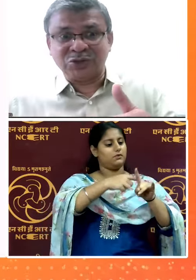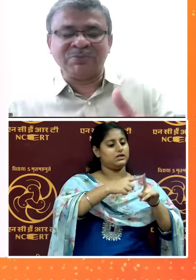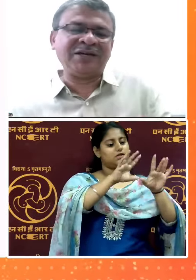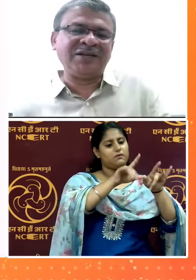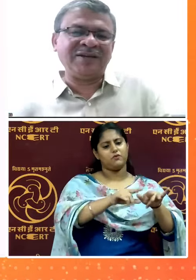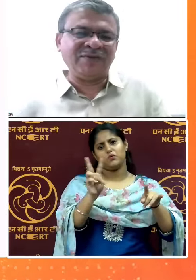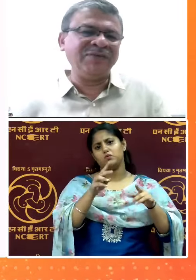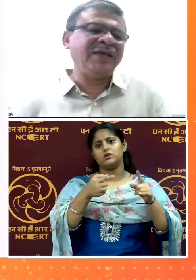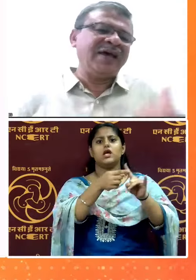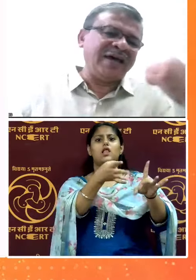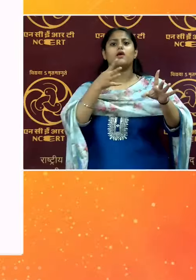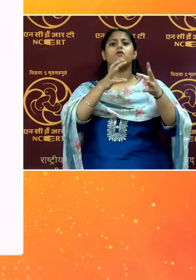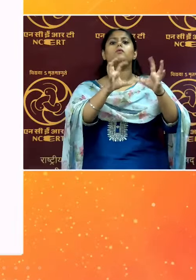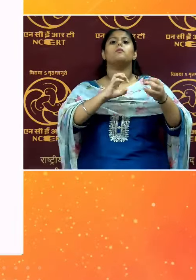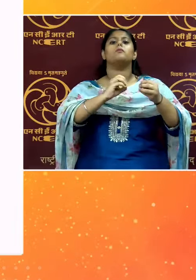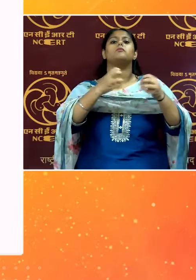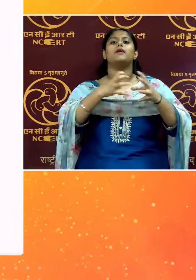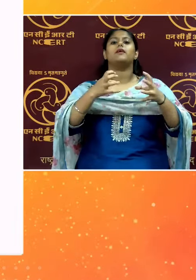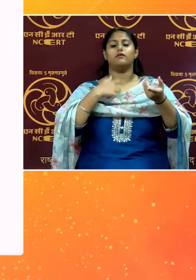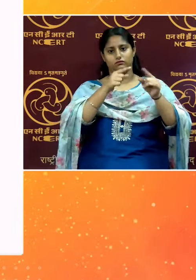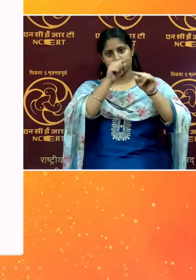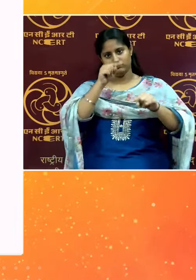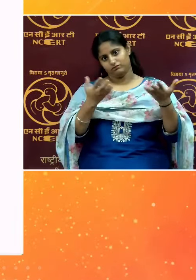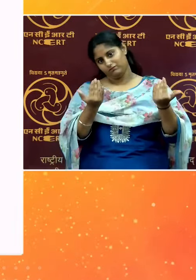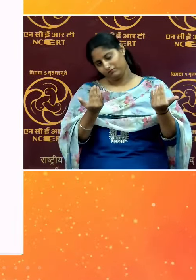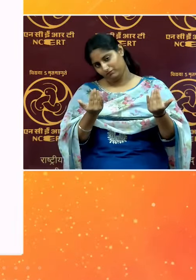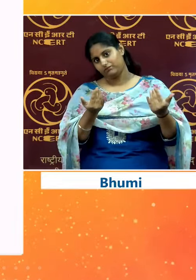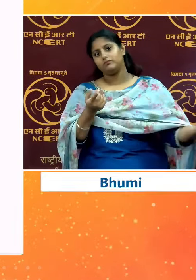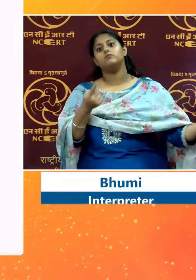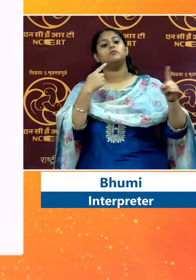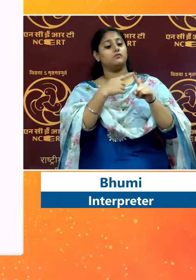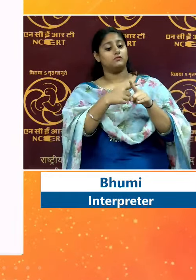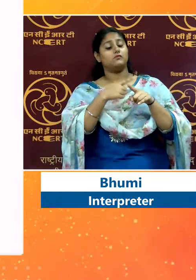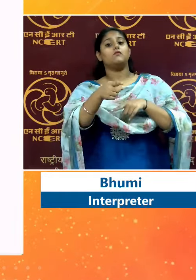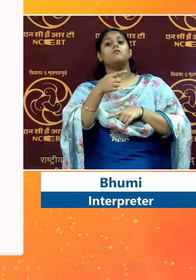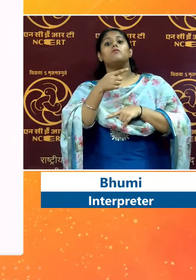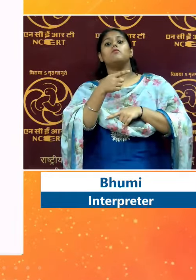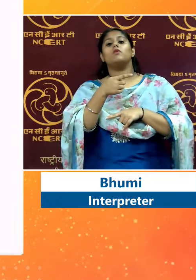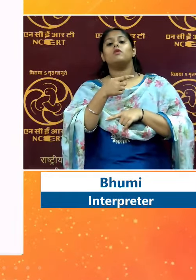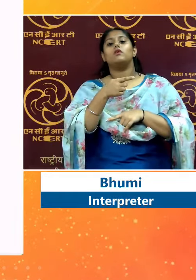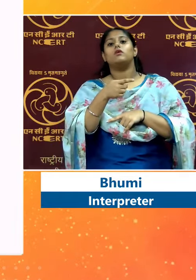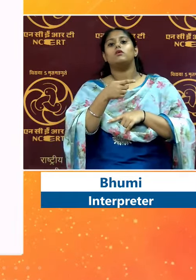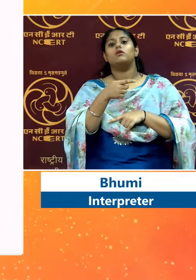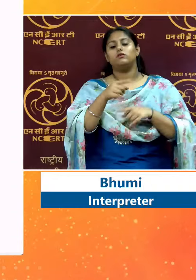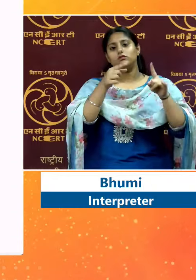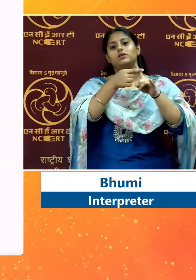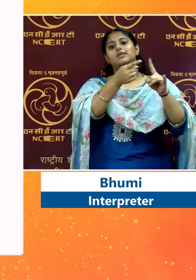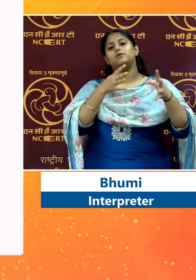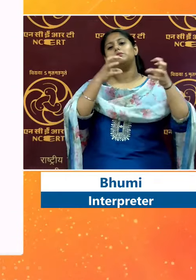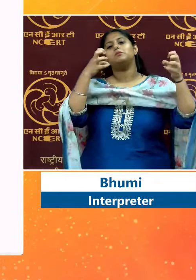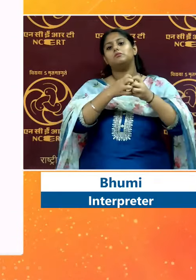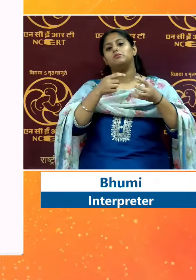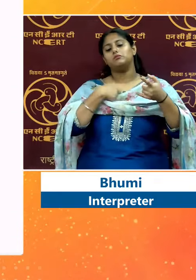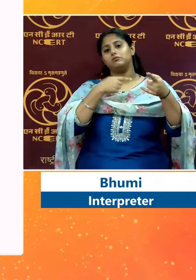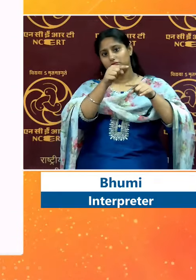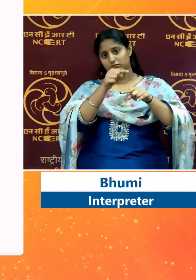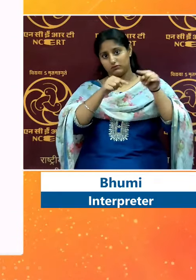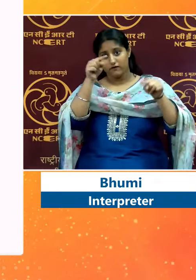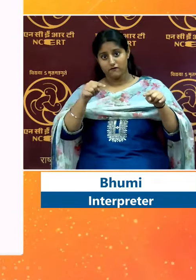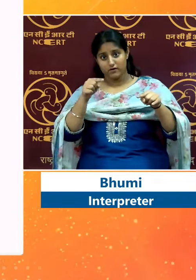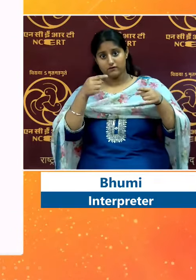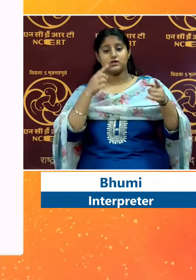to electromagnetic waves. And as we discussed in the induction loop case, these electromagnetic waves can be coupled to